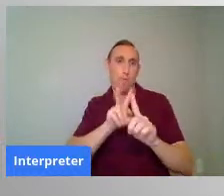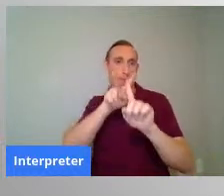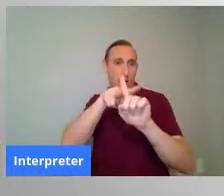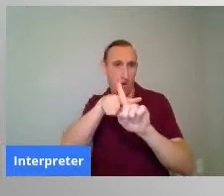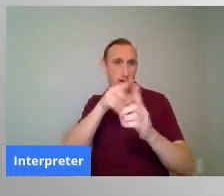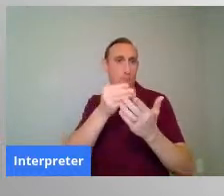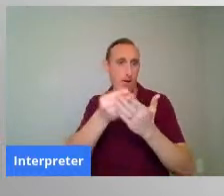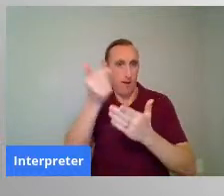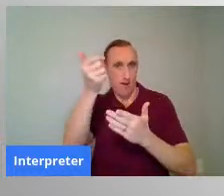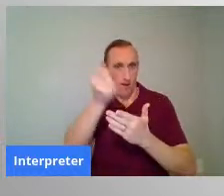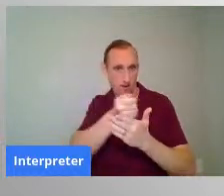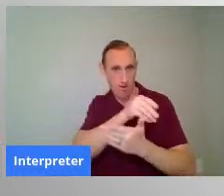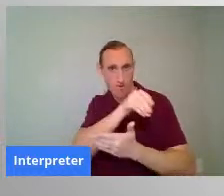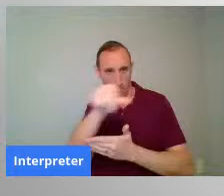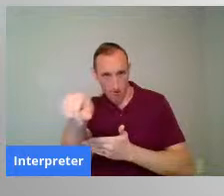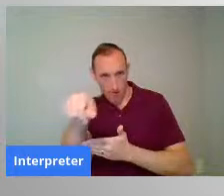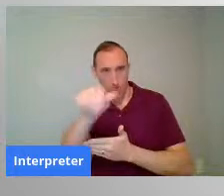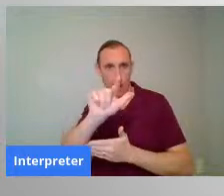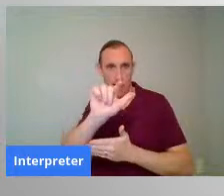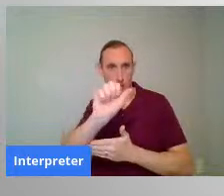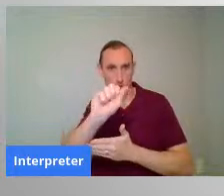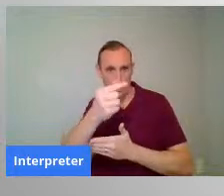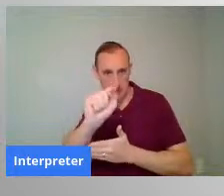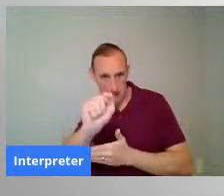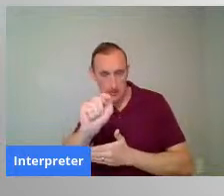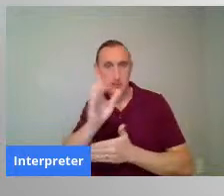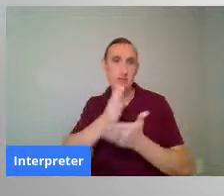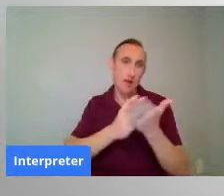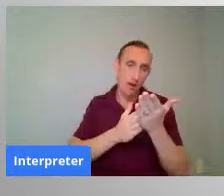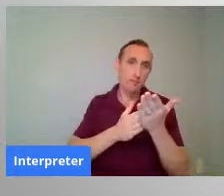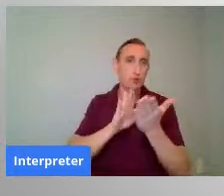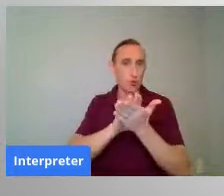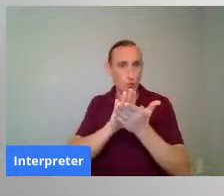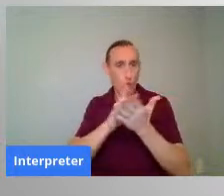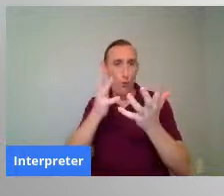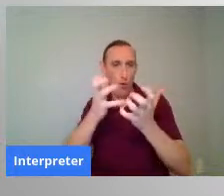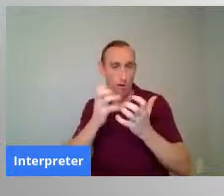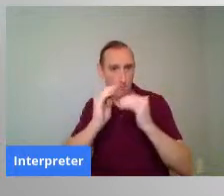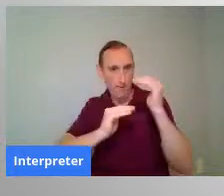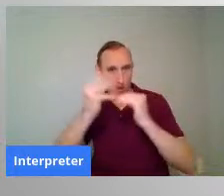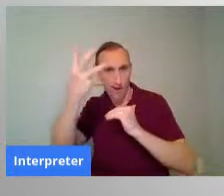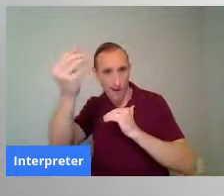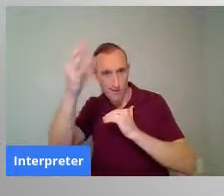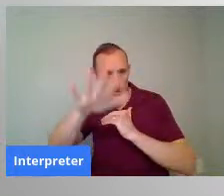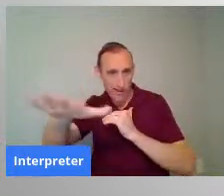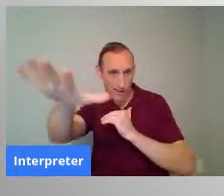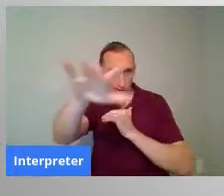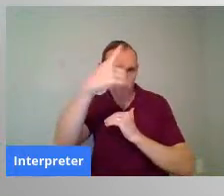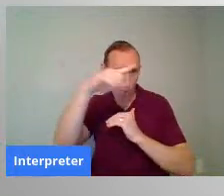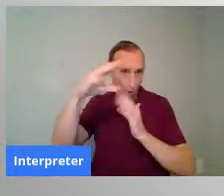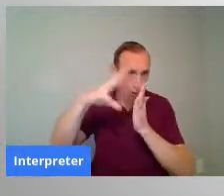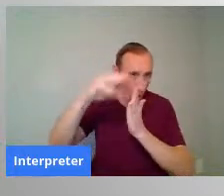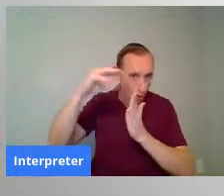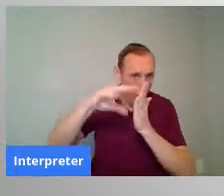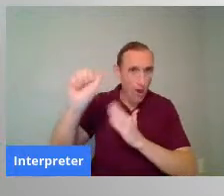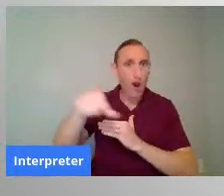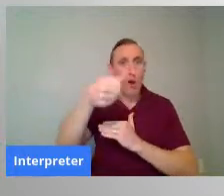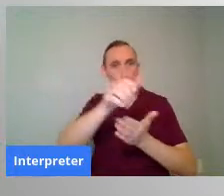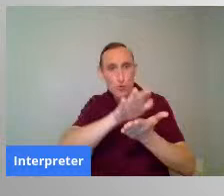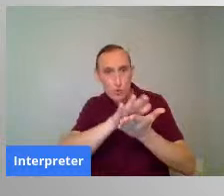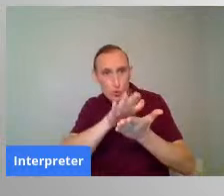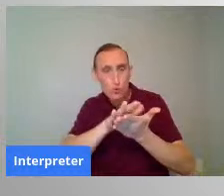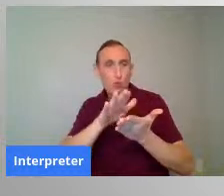schools who are applying for funds to build some outdoor spaces and outdoor learning environments. and there are others who are using it to get some tools